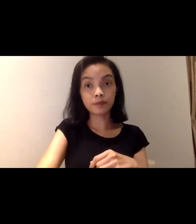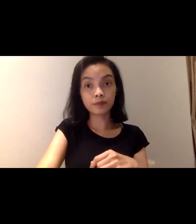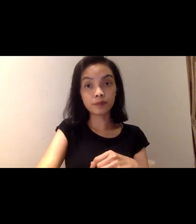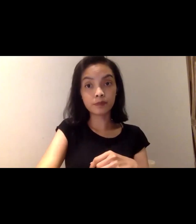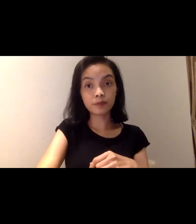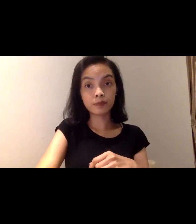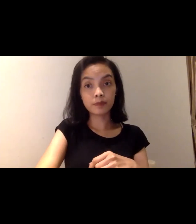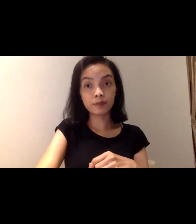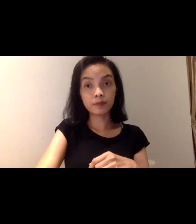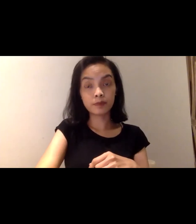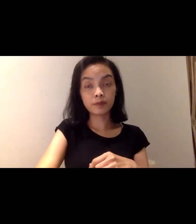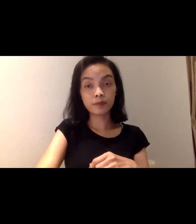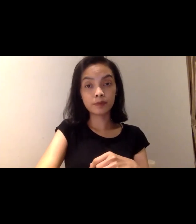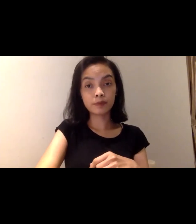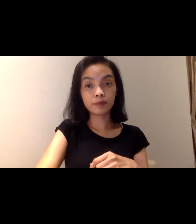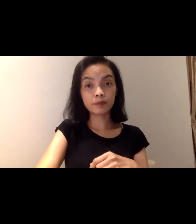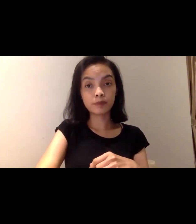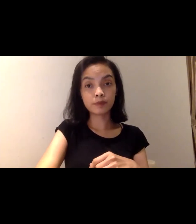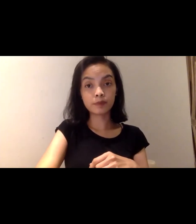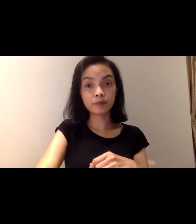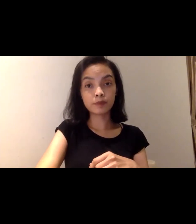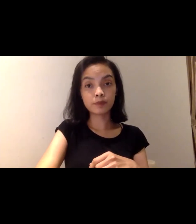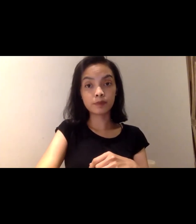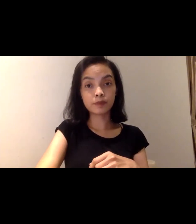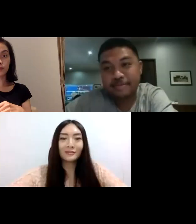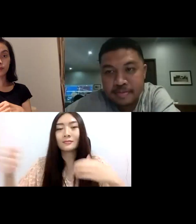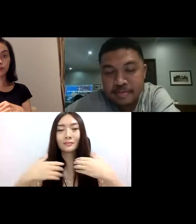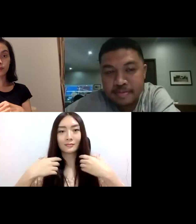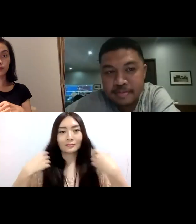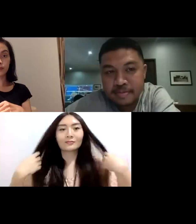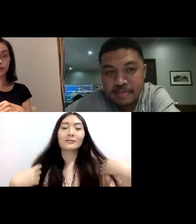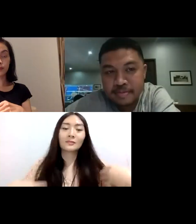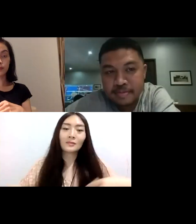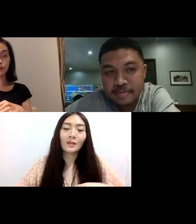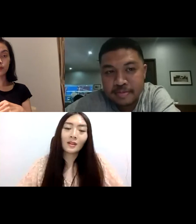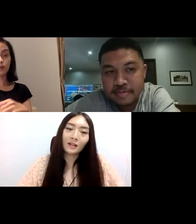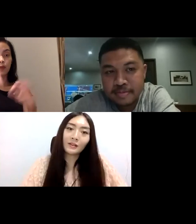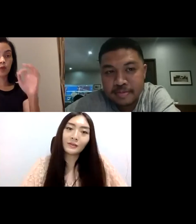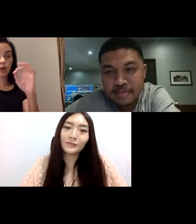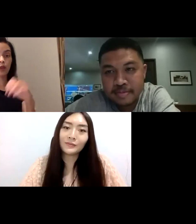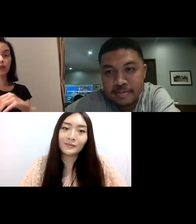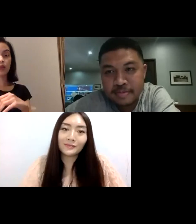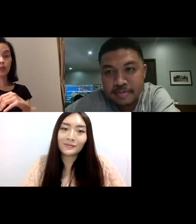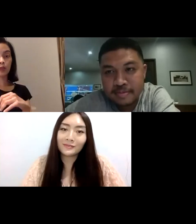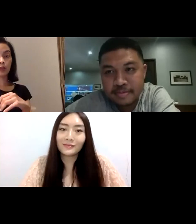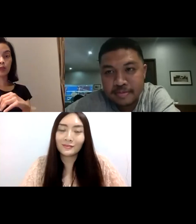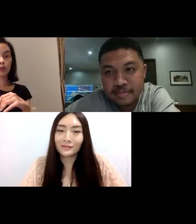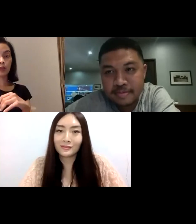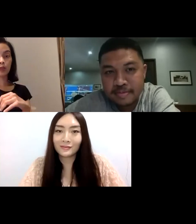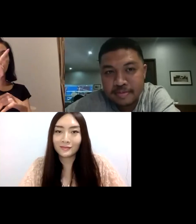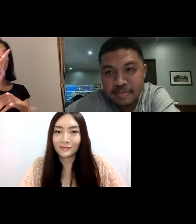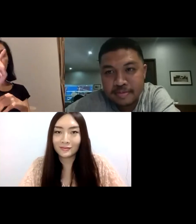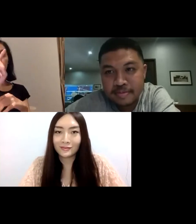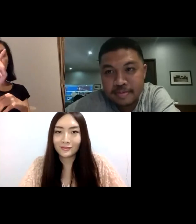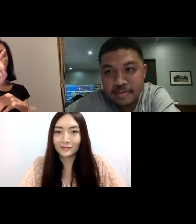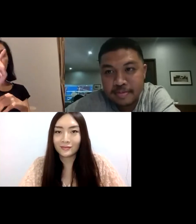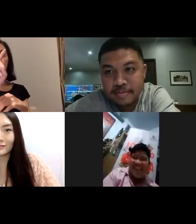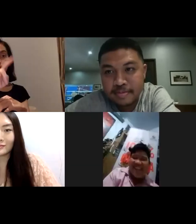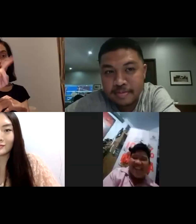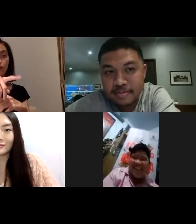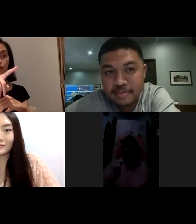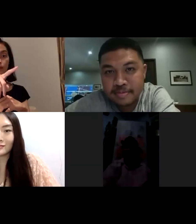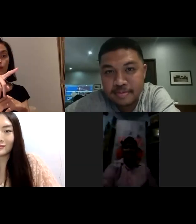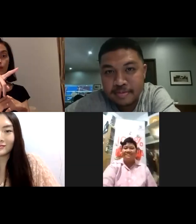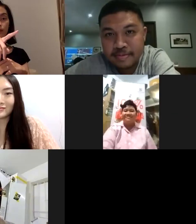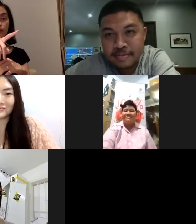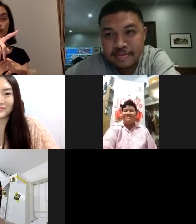Okay, so I'll count down for the pictures, everyone. 1, be camera ready.